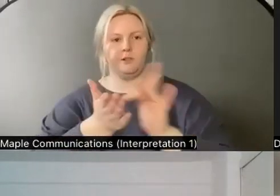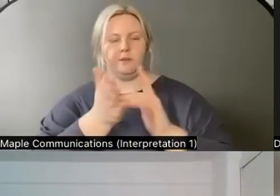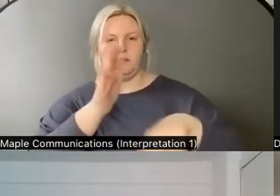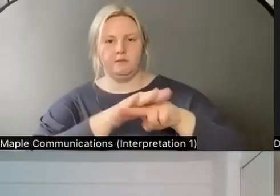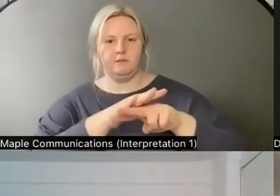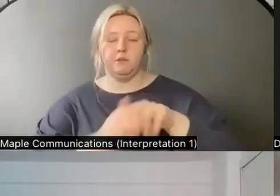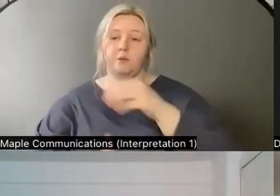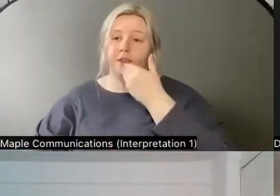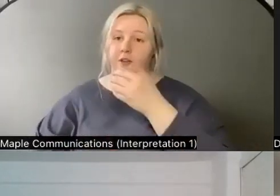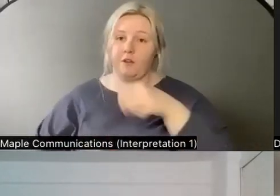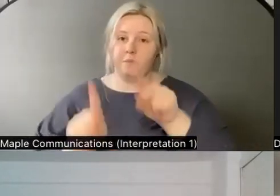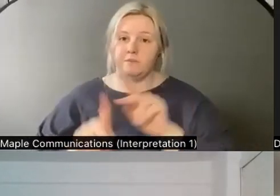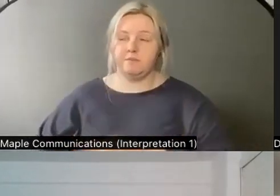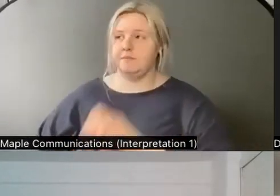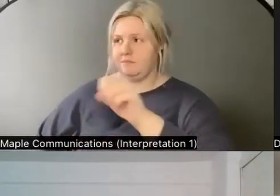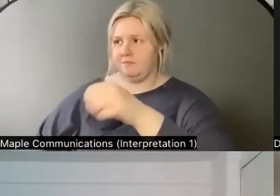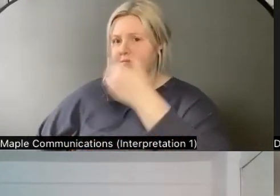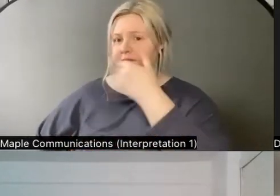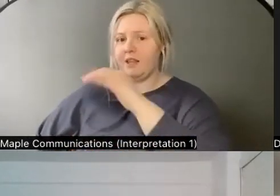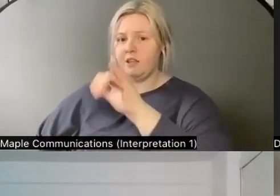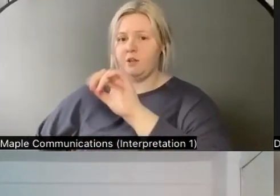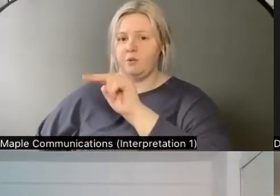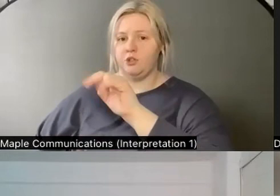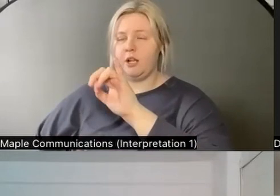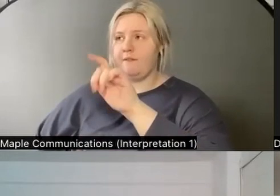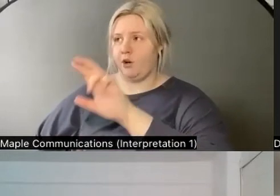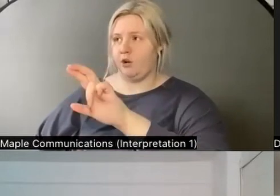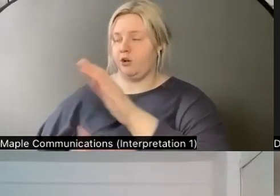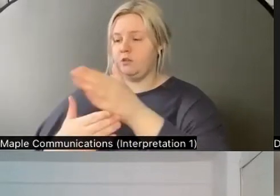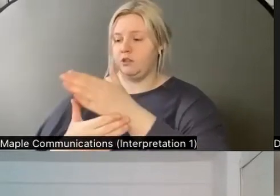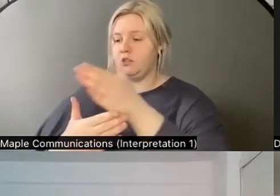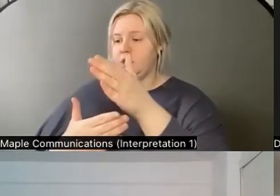Absolutely. Thank you, Jennifer, for sharing those